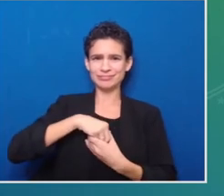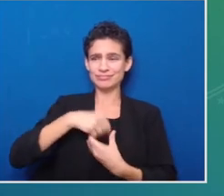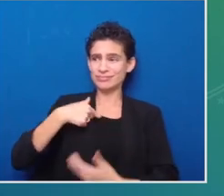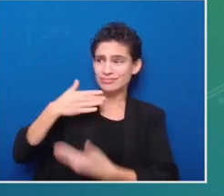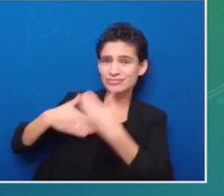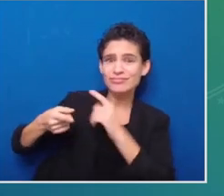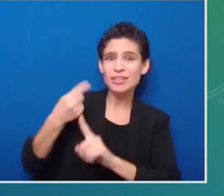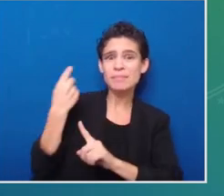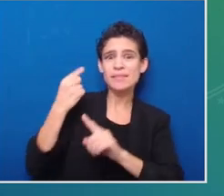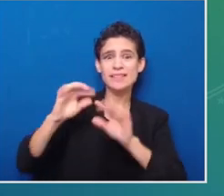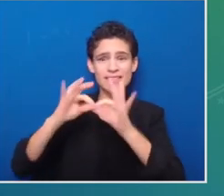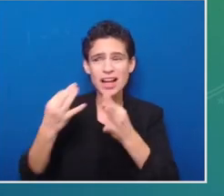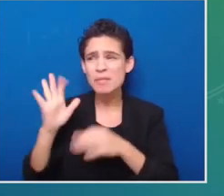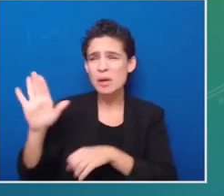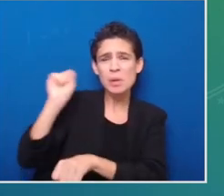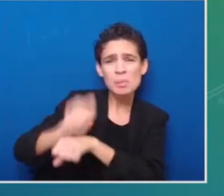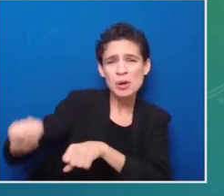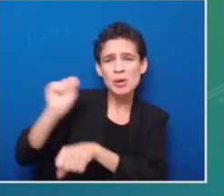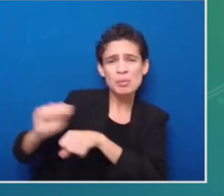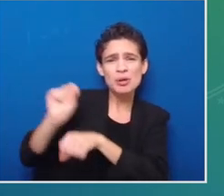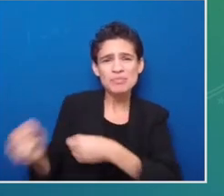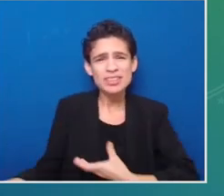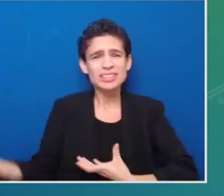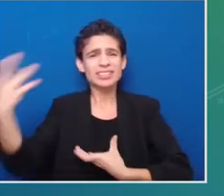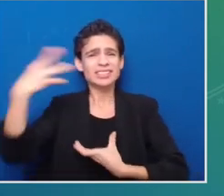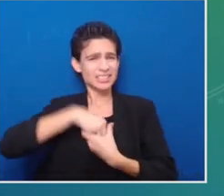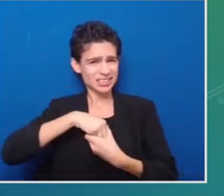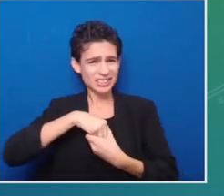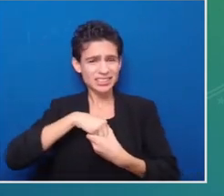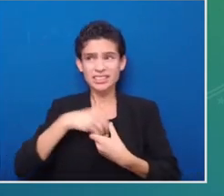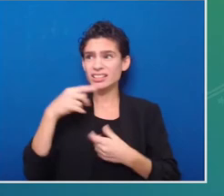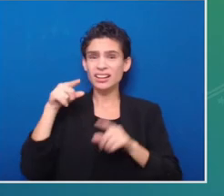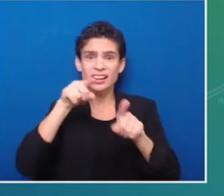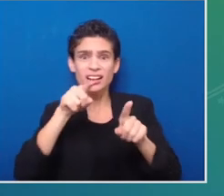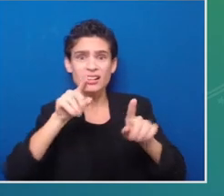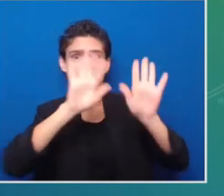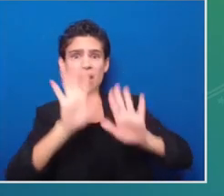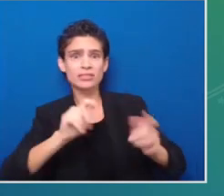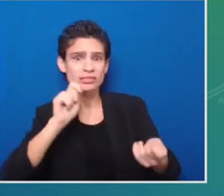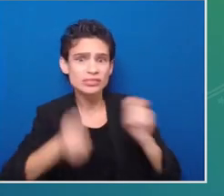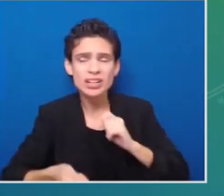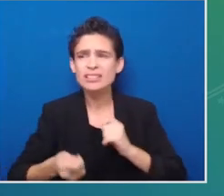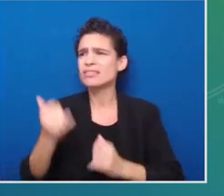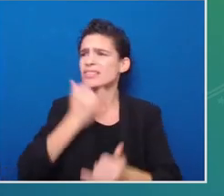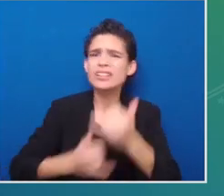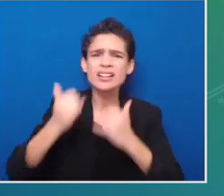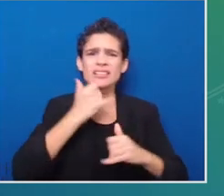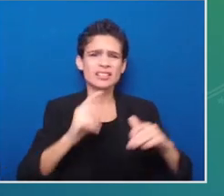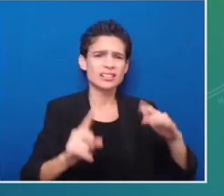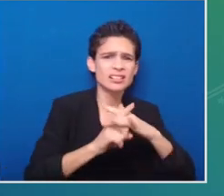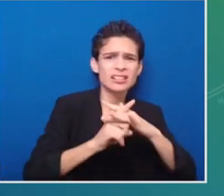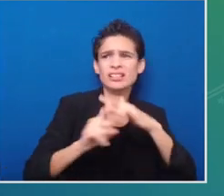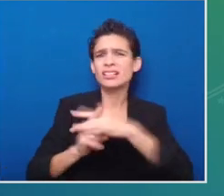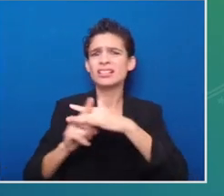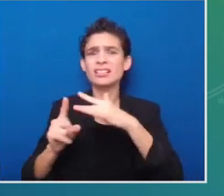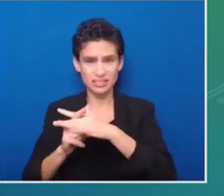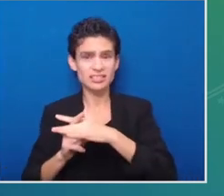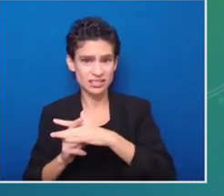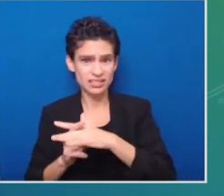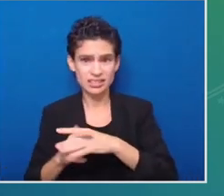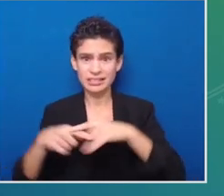As our country faces the impacts of climate change and environmental injustice, the Interior Department has a role